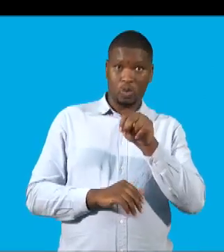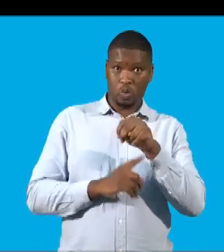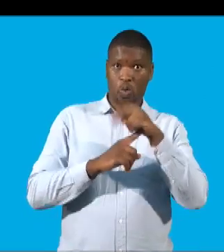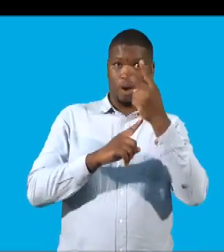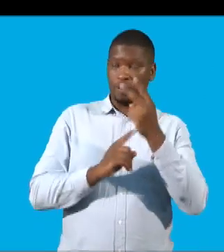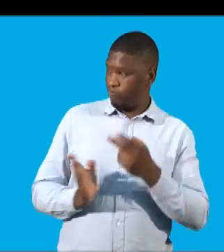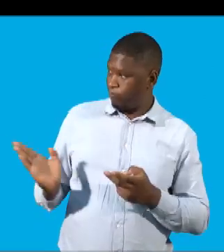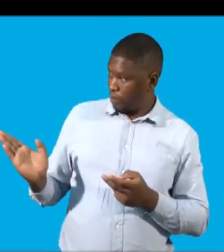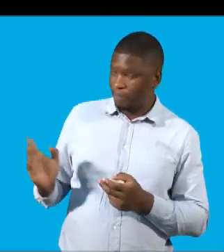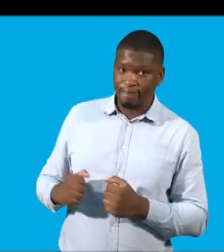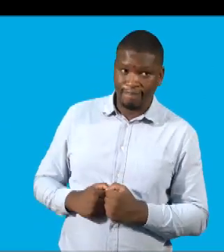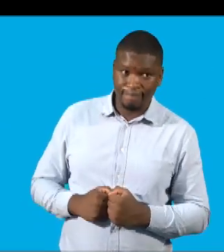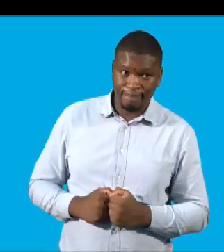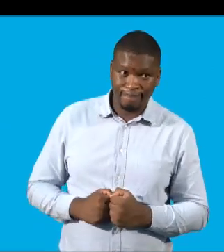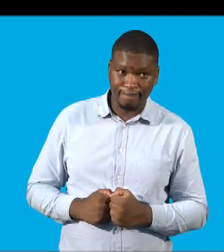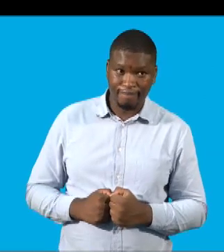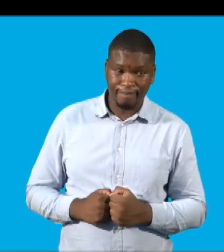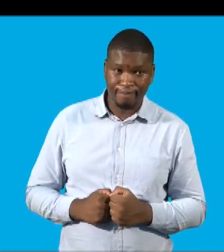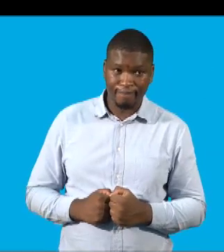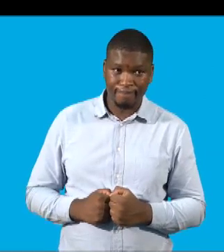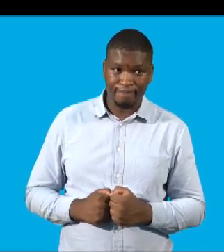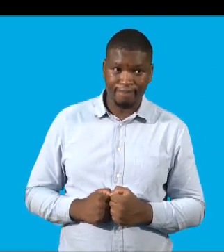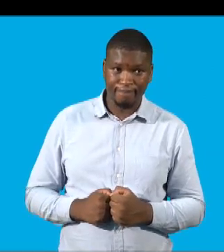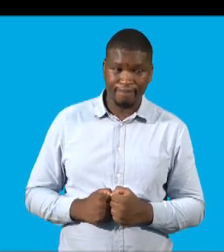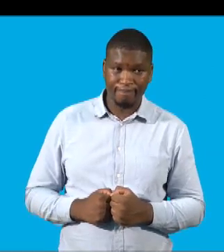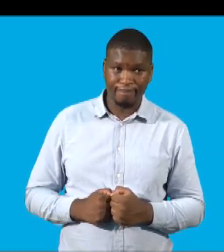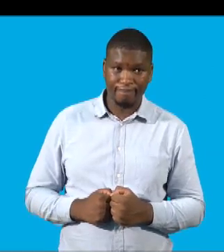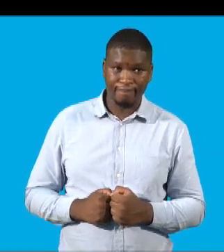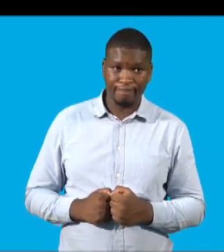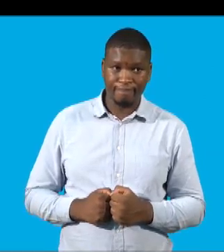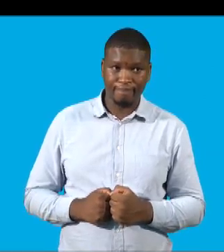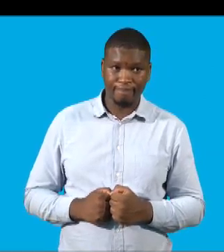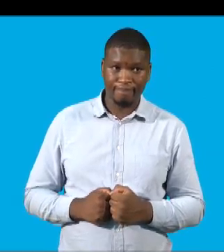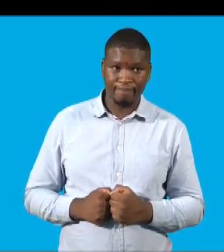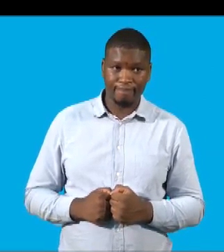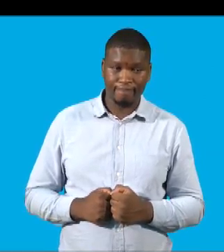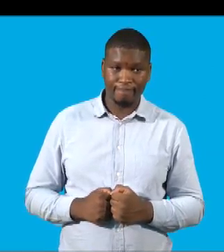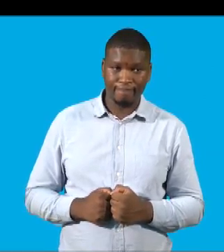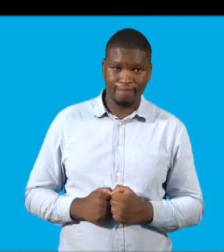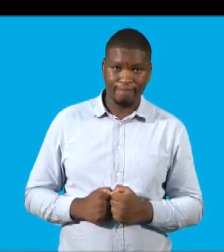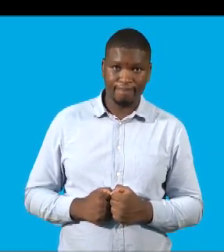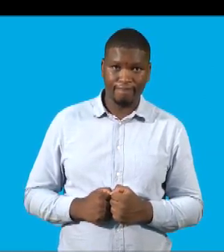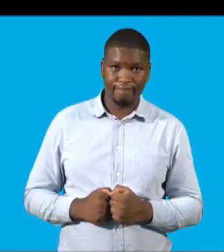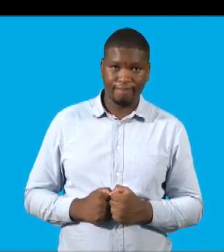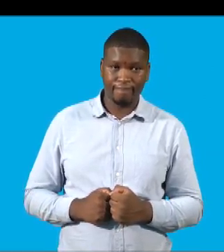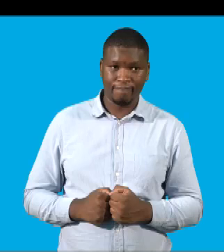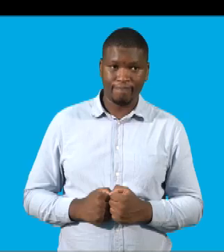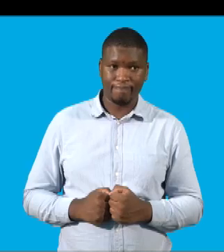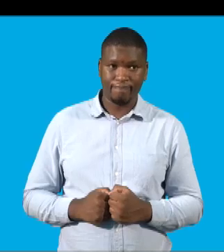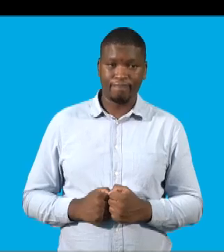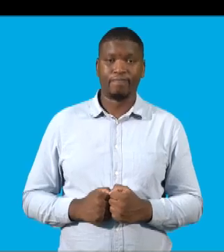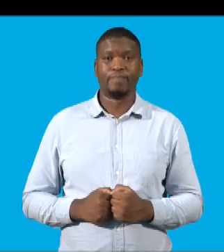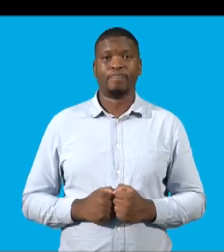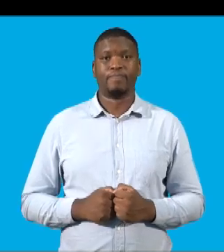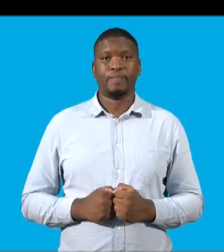2n squared, or it gives us a quadratic equation. That's a negative 2n squared plus a